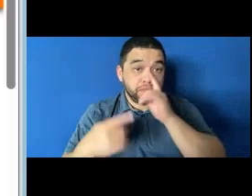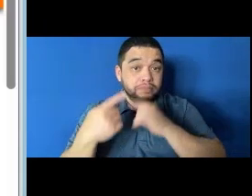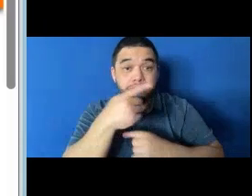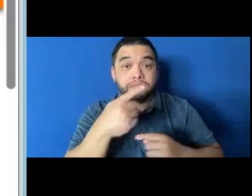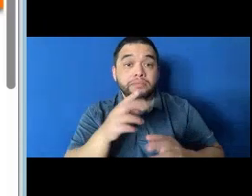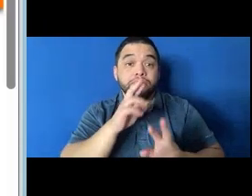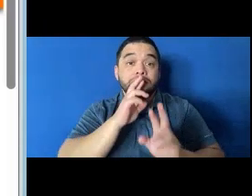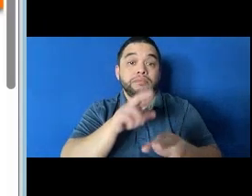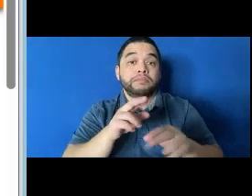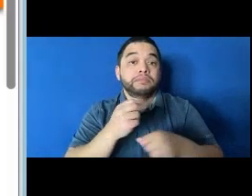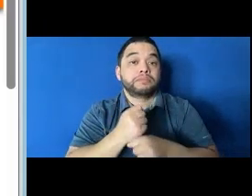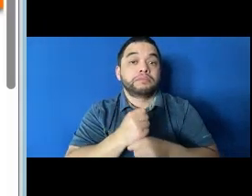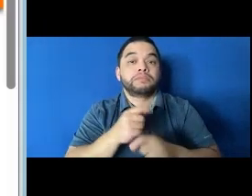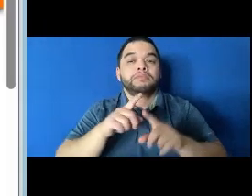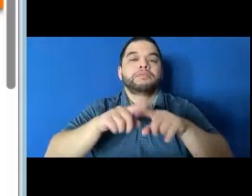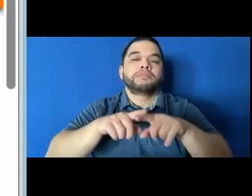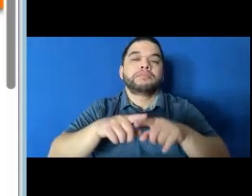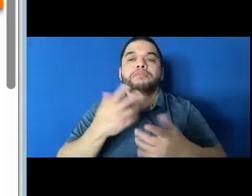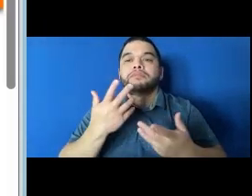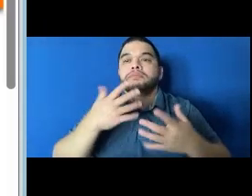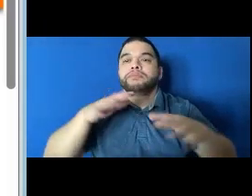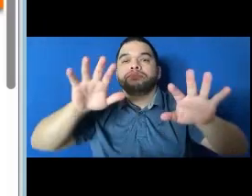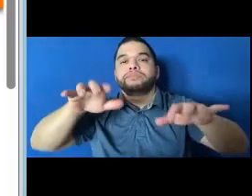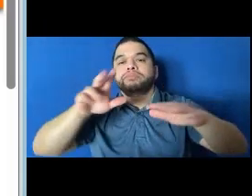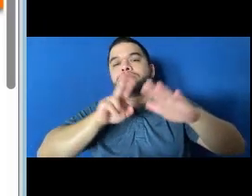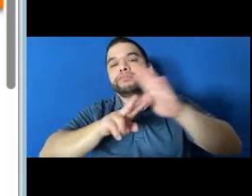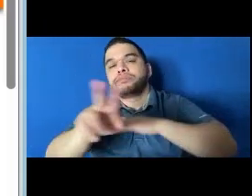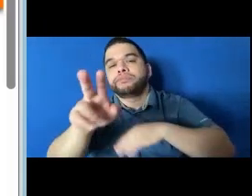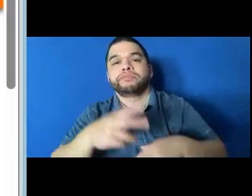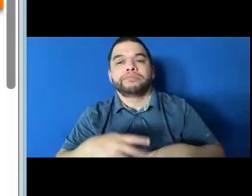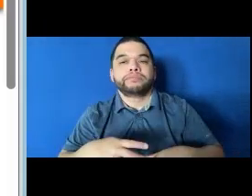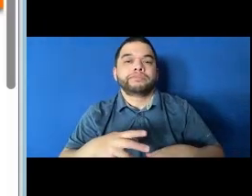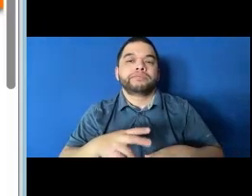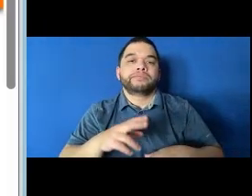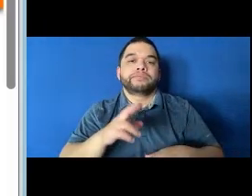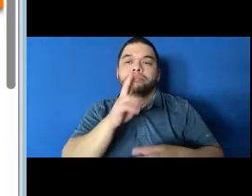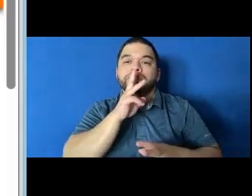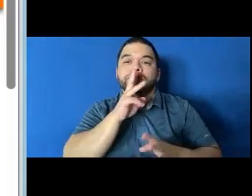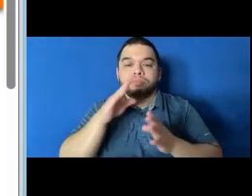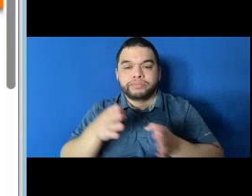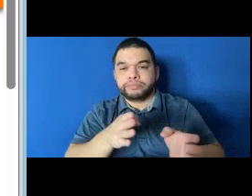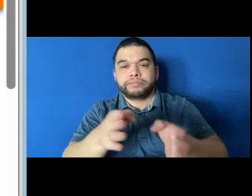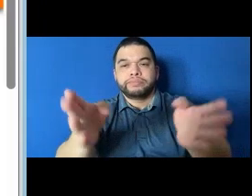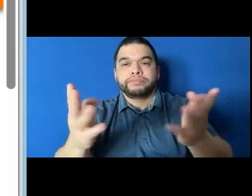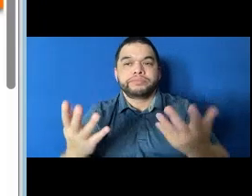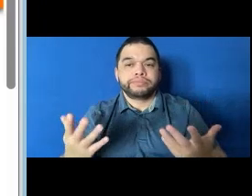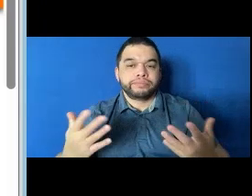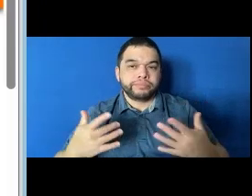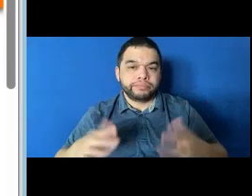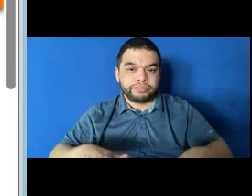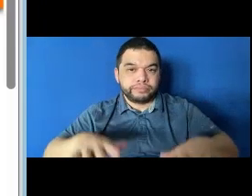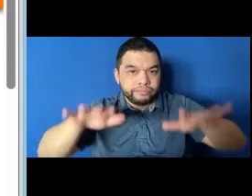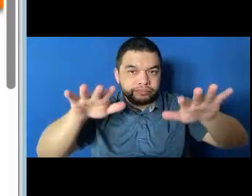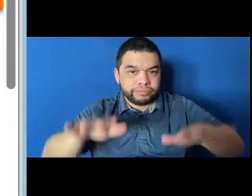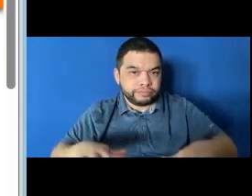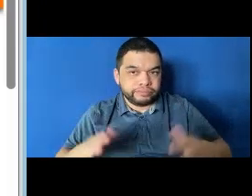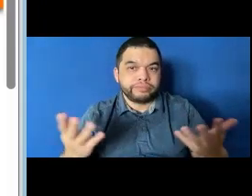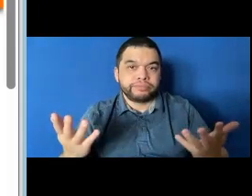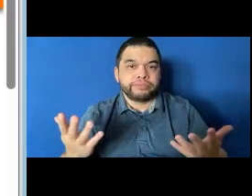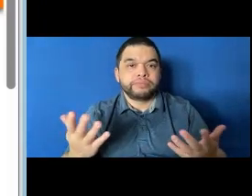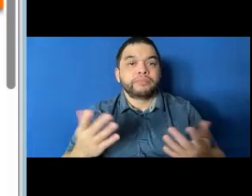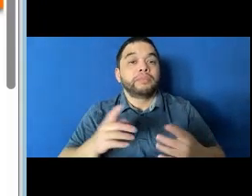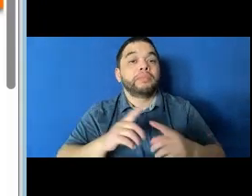This report, we do it, estimating rivers, the reservoirs, rain, but we